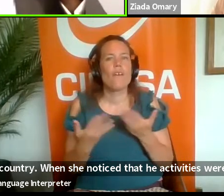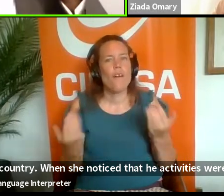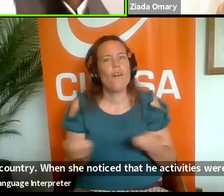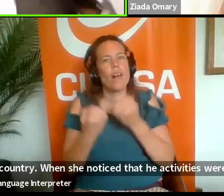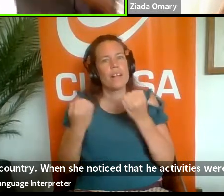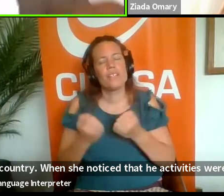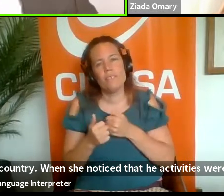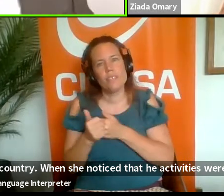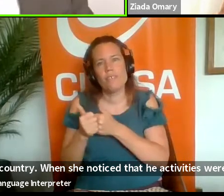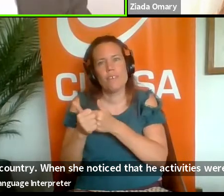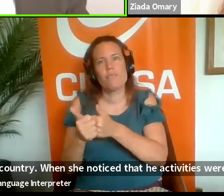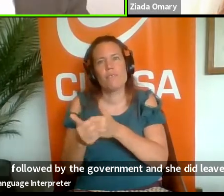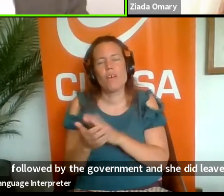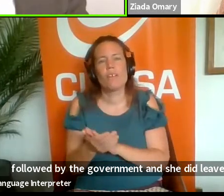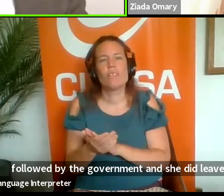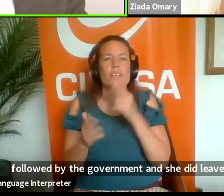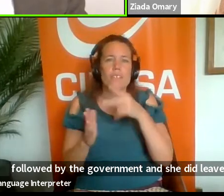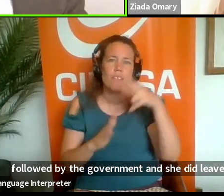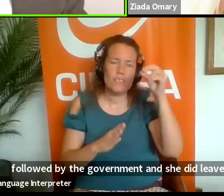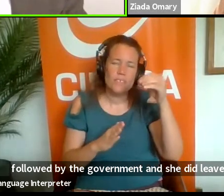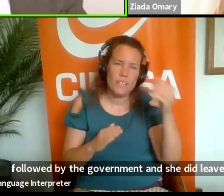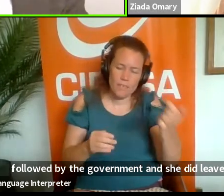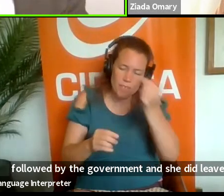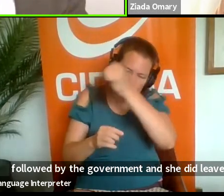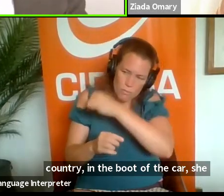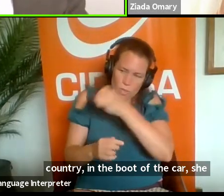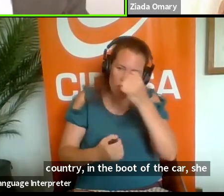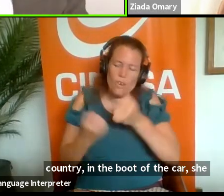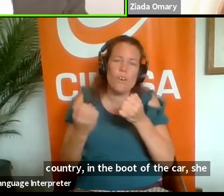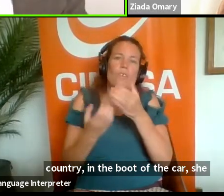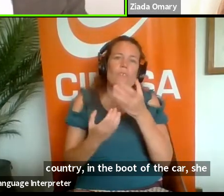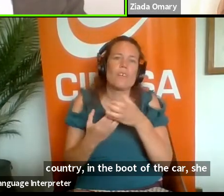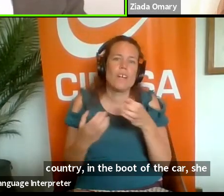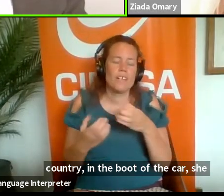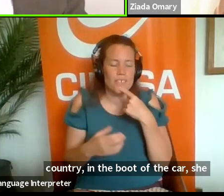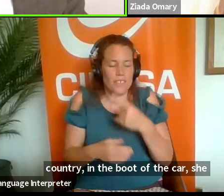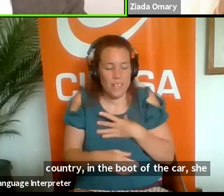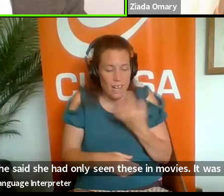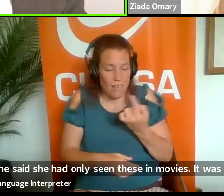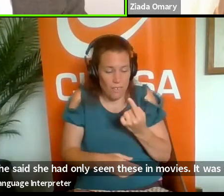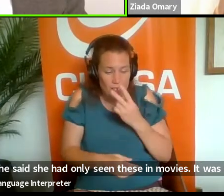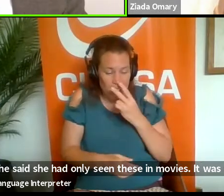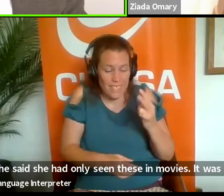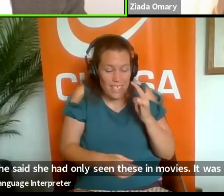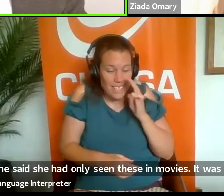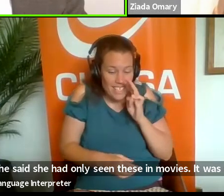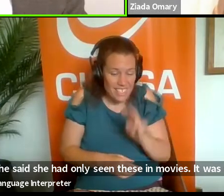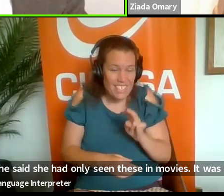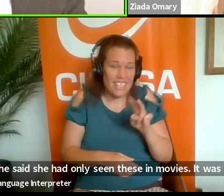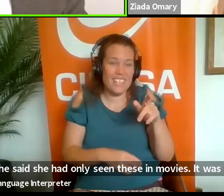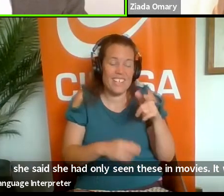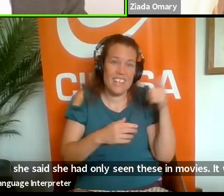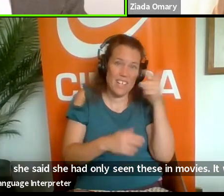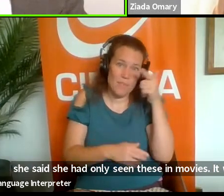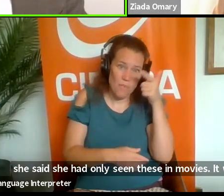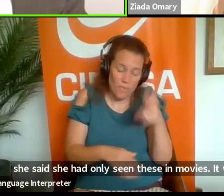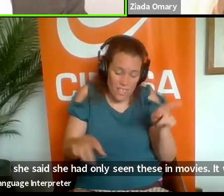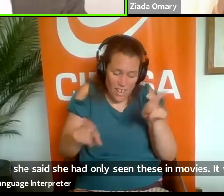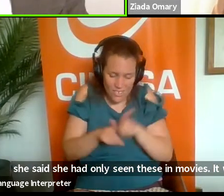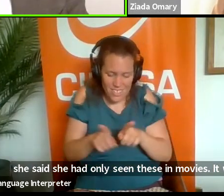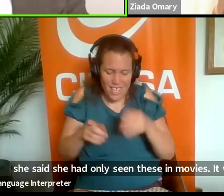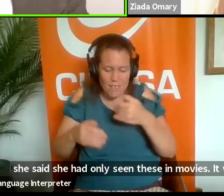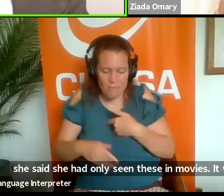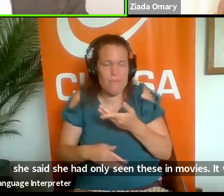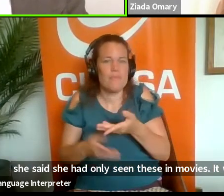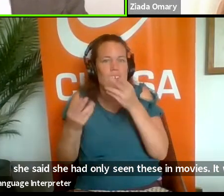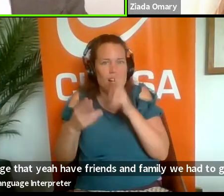did leave the country in the boot of a car. She said she had only seen these in movies. It was strange that, her friends and family had to get